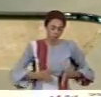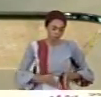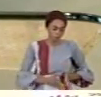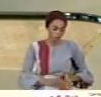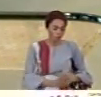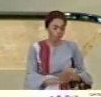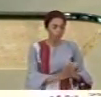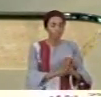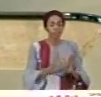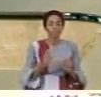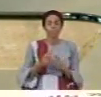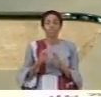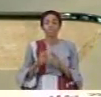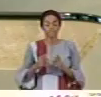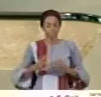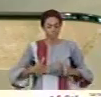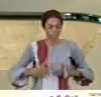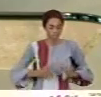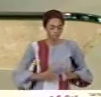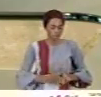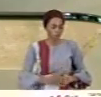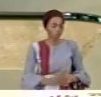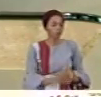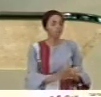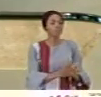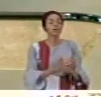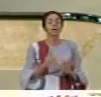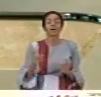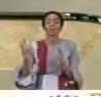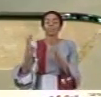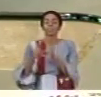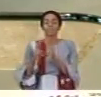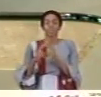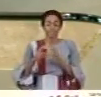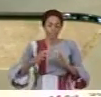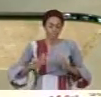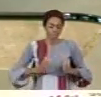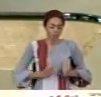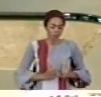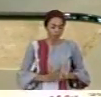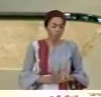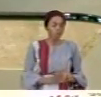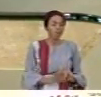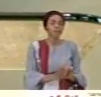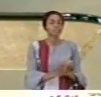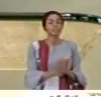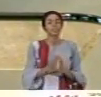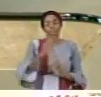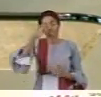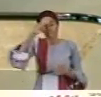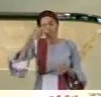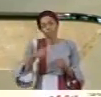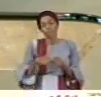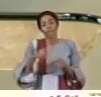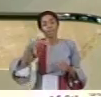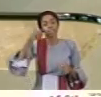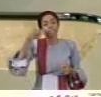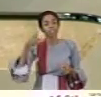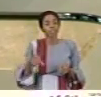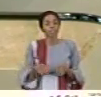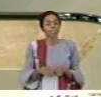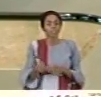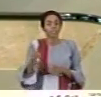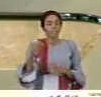It's very narrow, it's very narrow, it's very